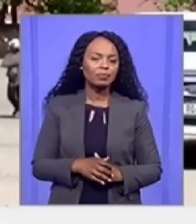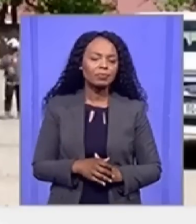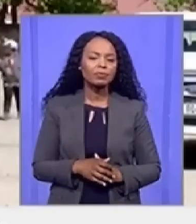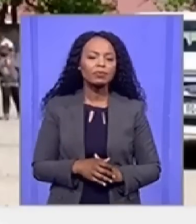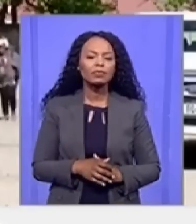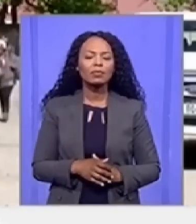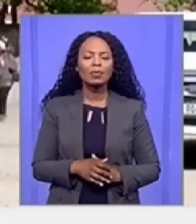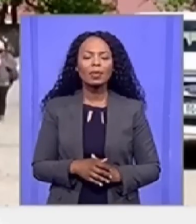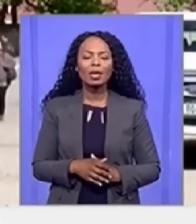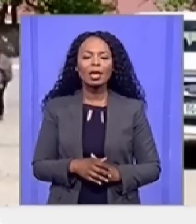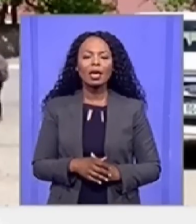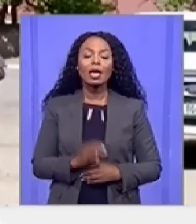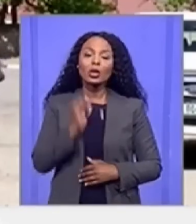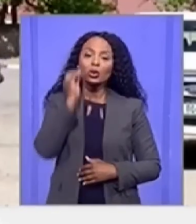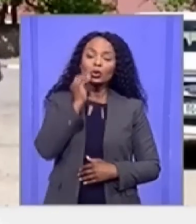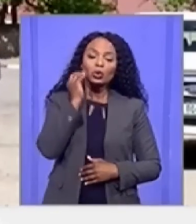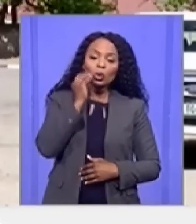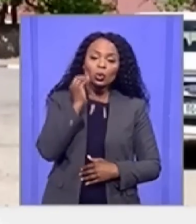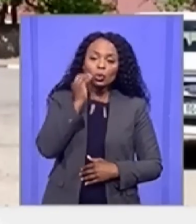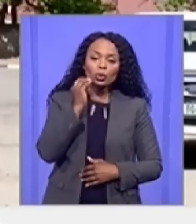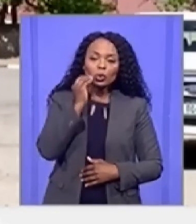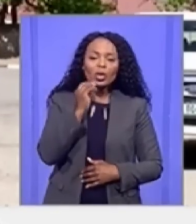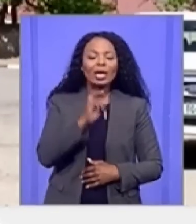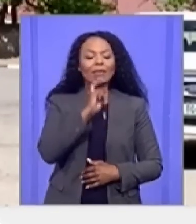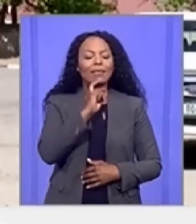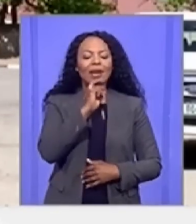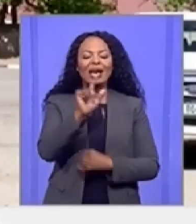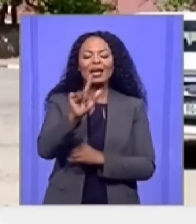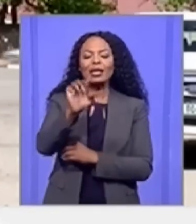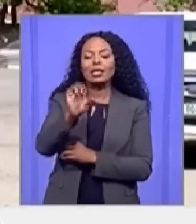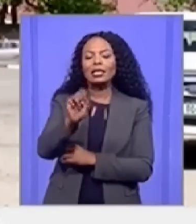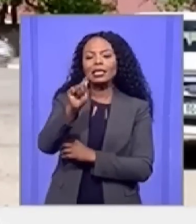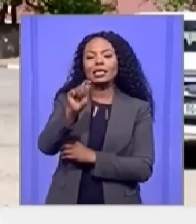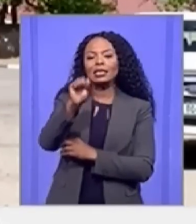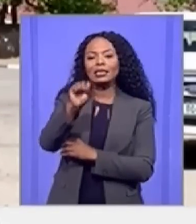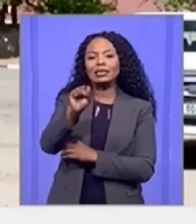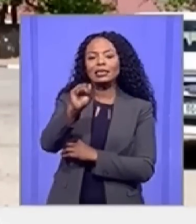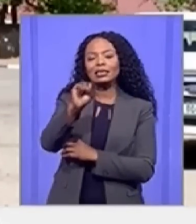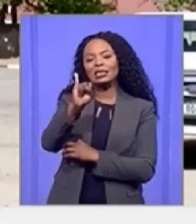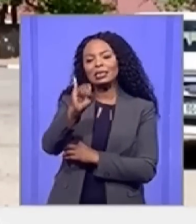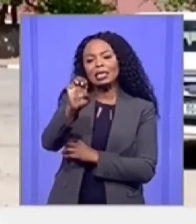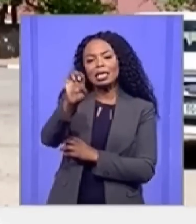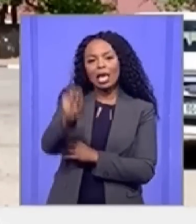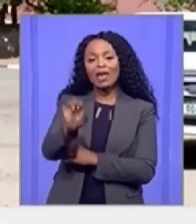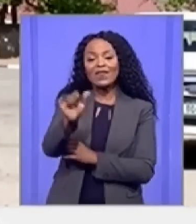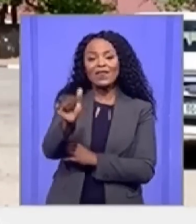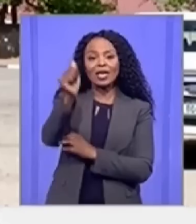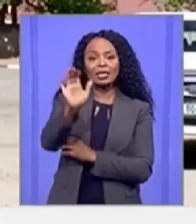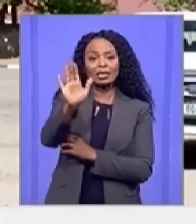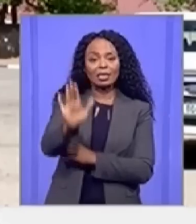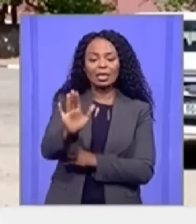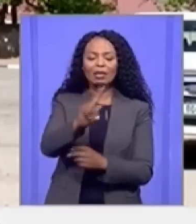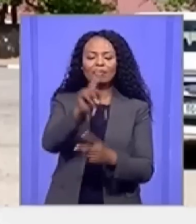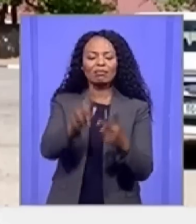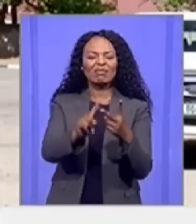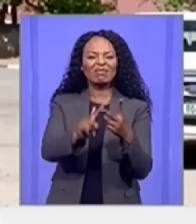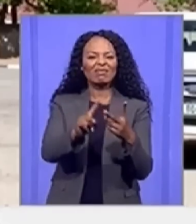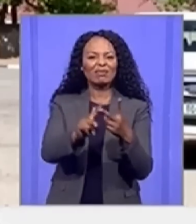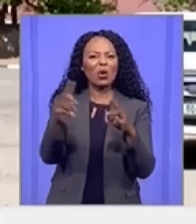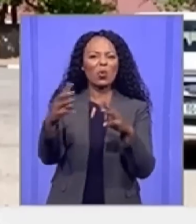ka nalane ya Basotho ke tseba ka morena Letsie wa pele hape ke tseba le ka ntwa